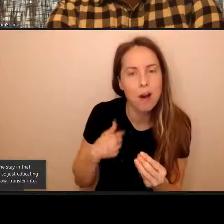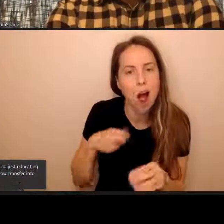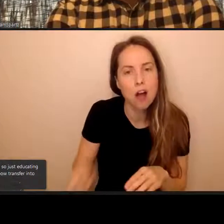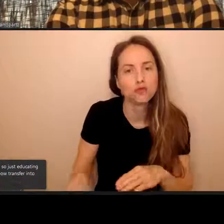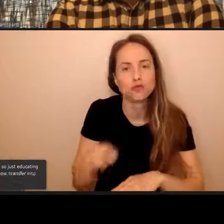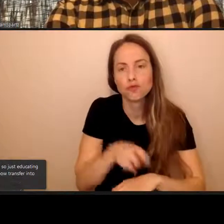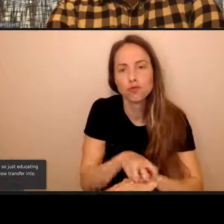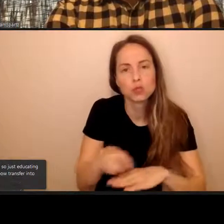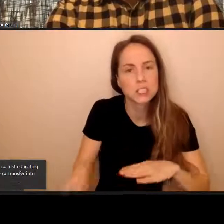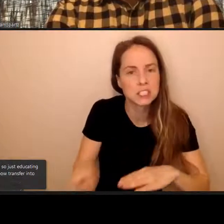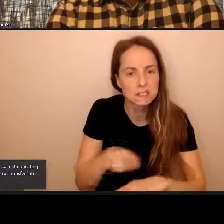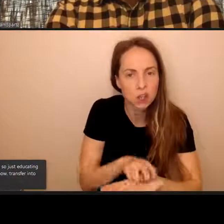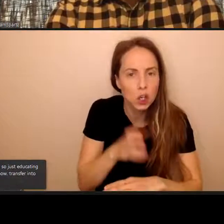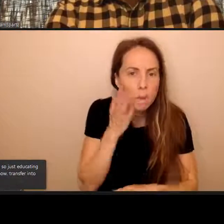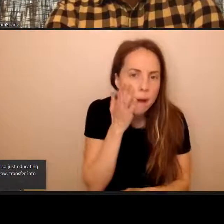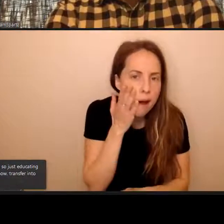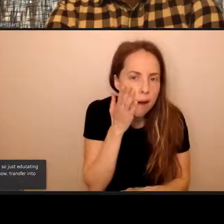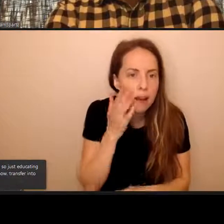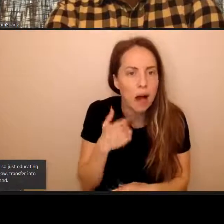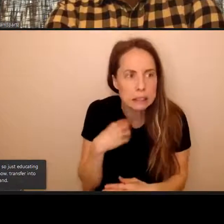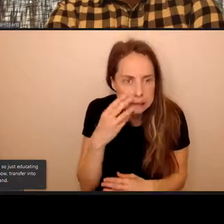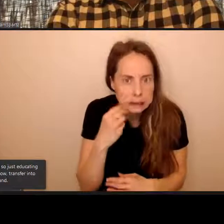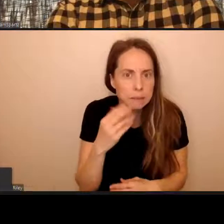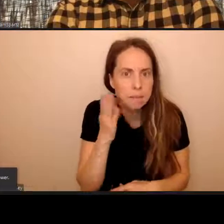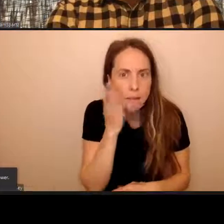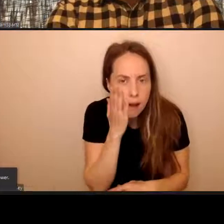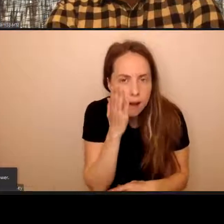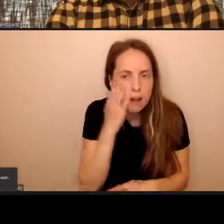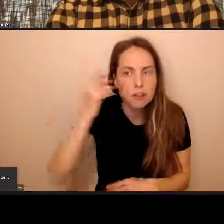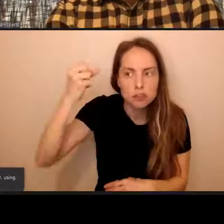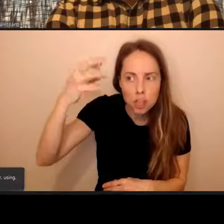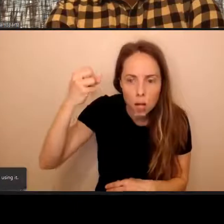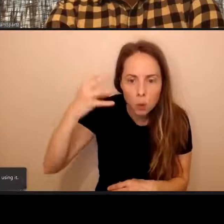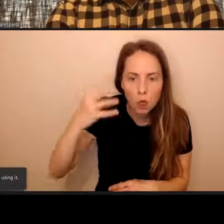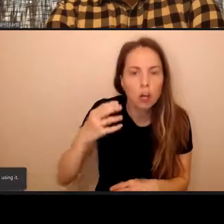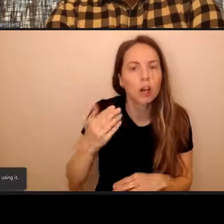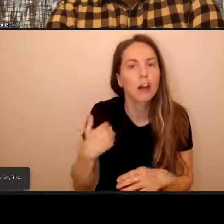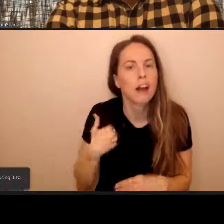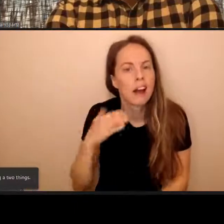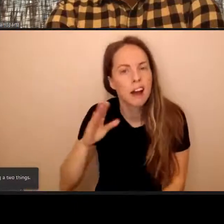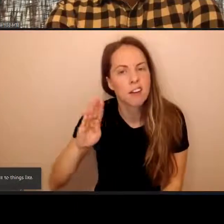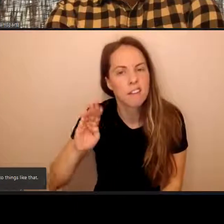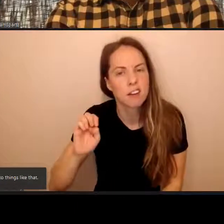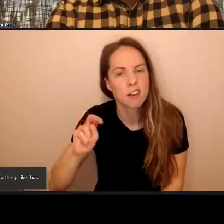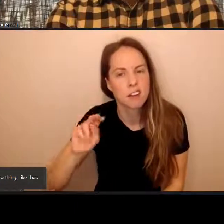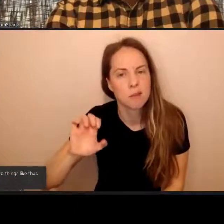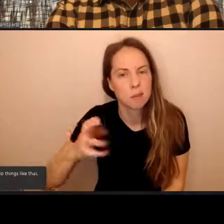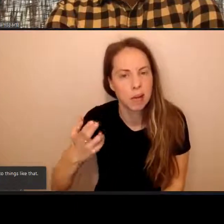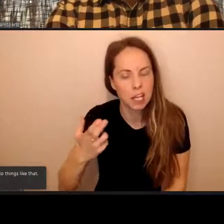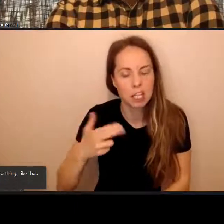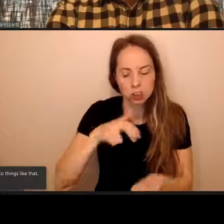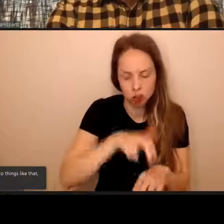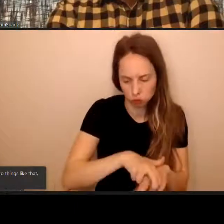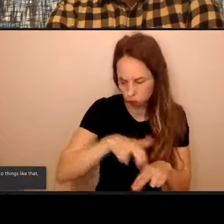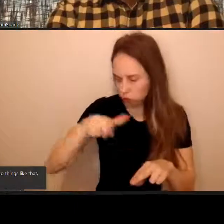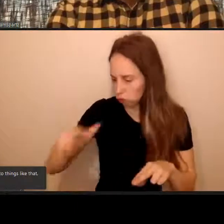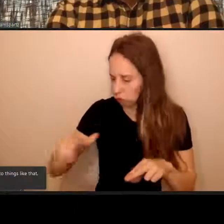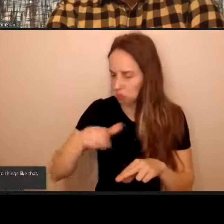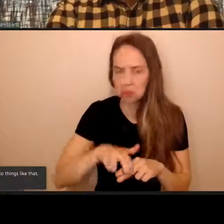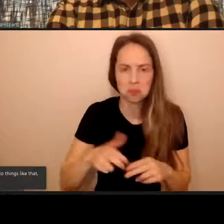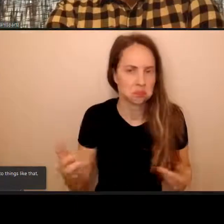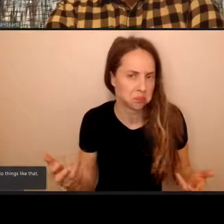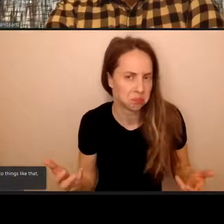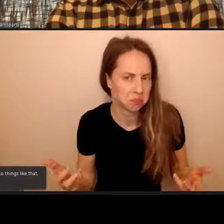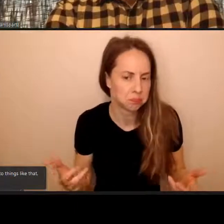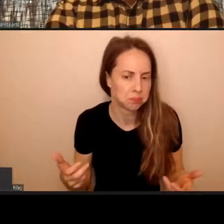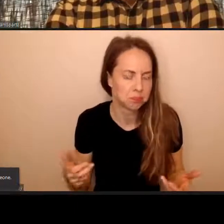and sleep in the bed, and into the shower using a bench and things like that, just helping. So if they've